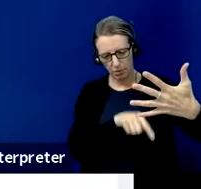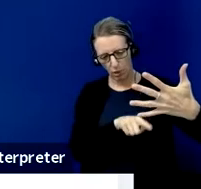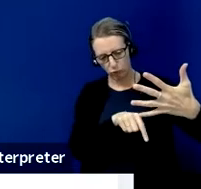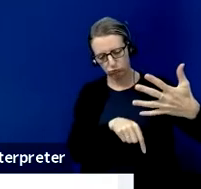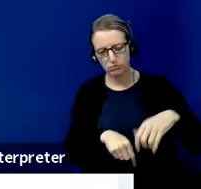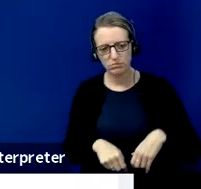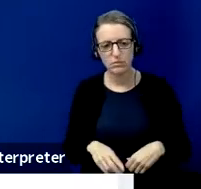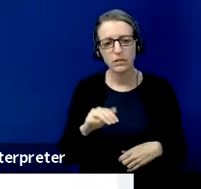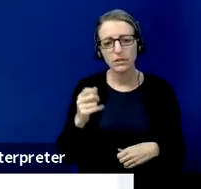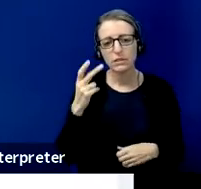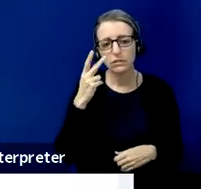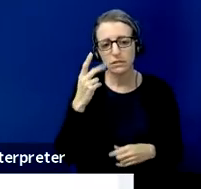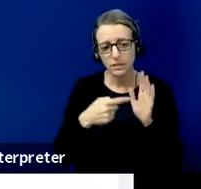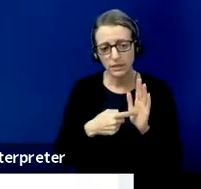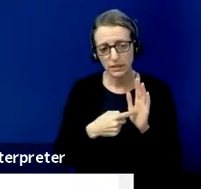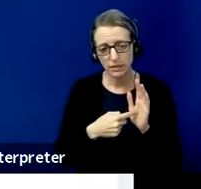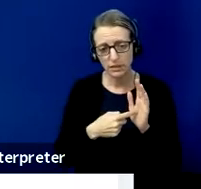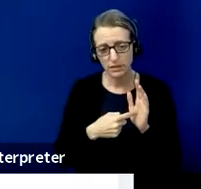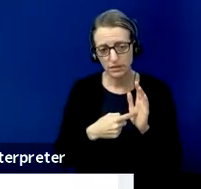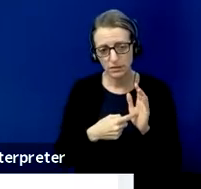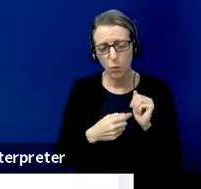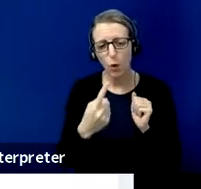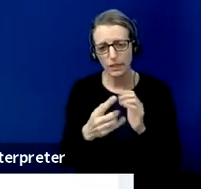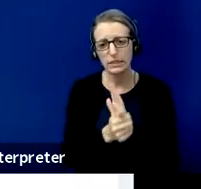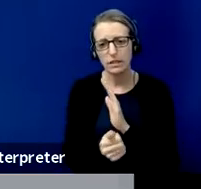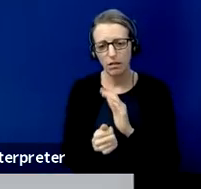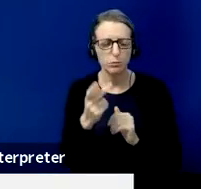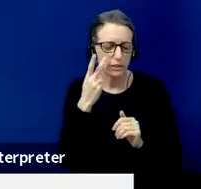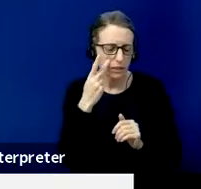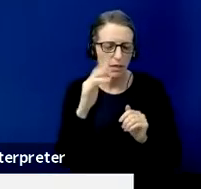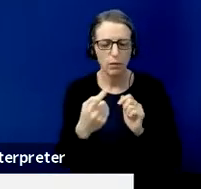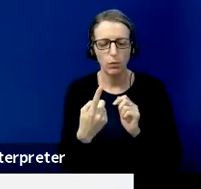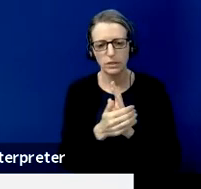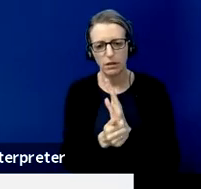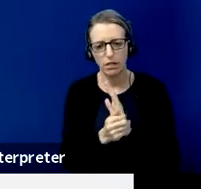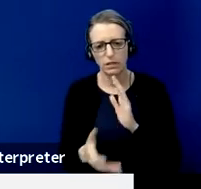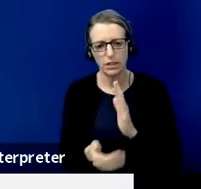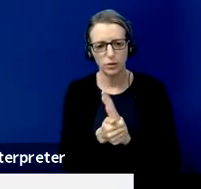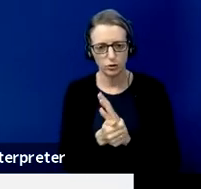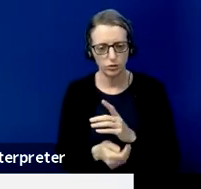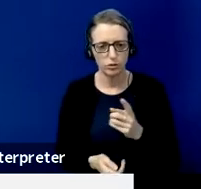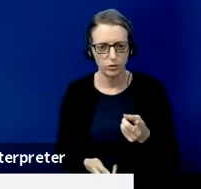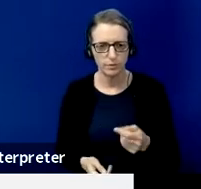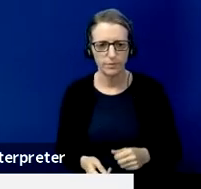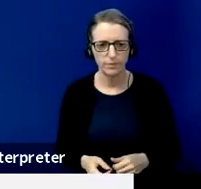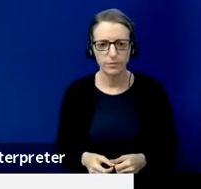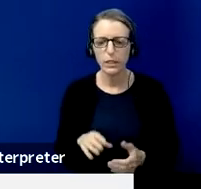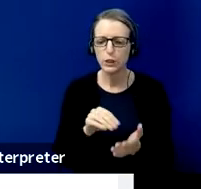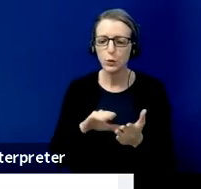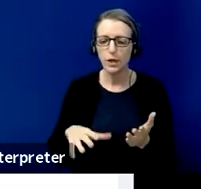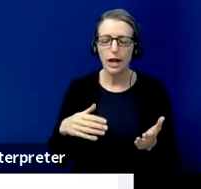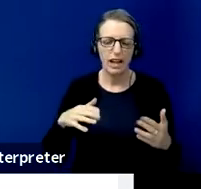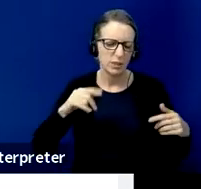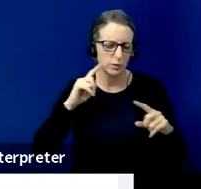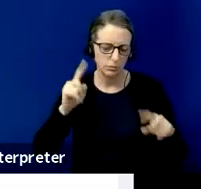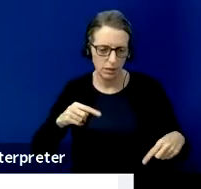that there's one skill attached. So the student hasn't responded to it